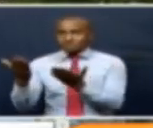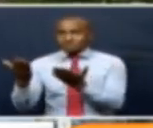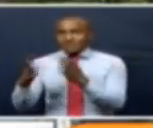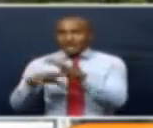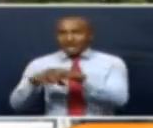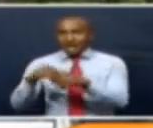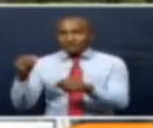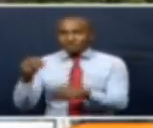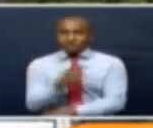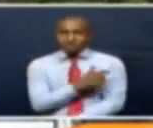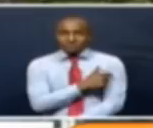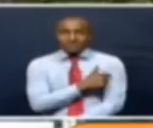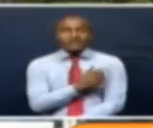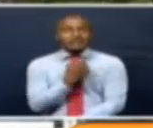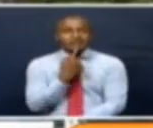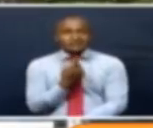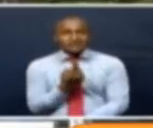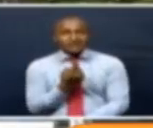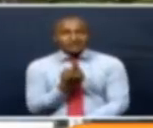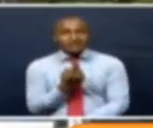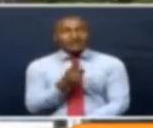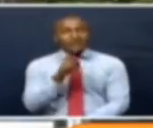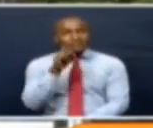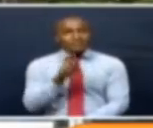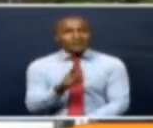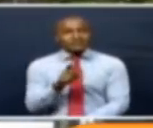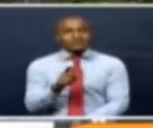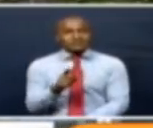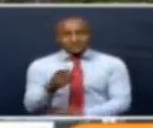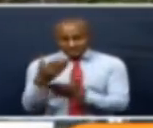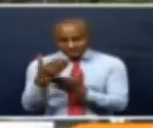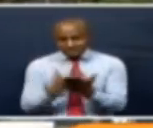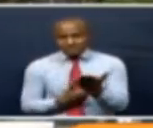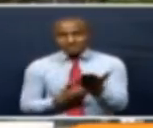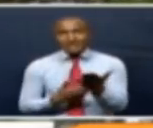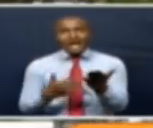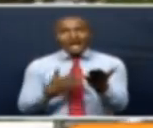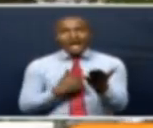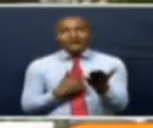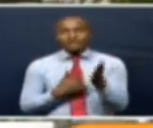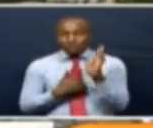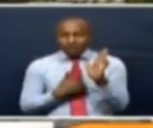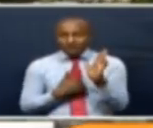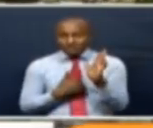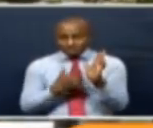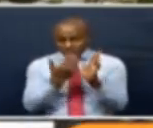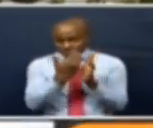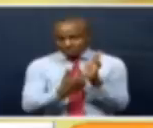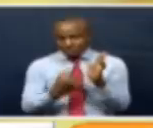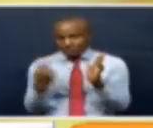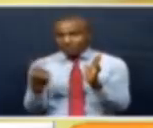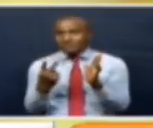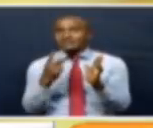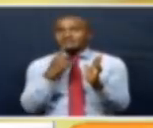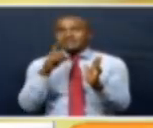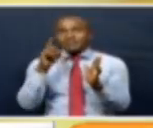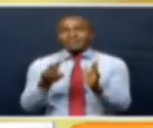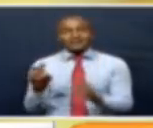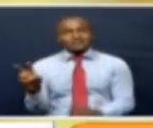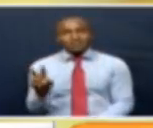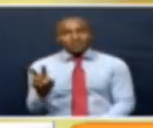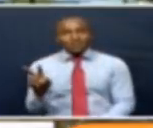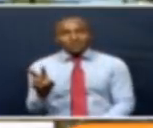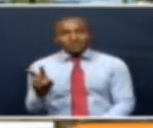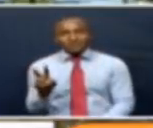discharged, I was told that I should give a clearance. I had one clearance for the twins, but they insisted that I should have two